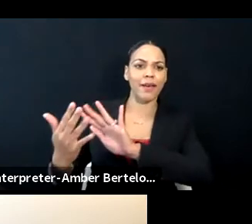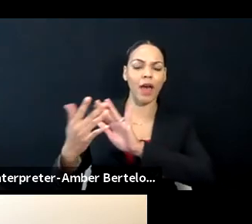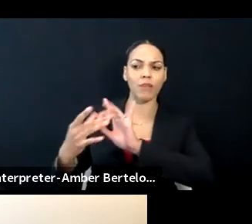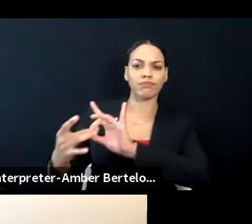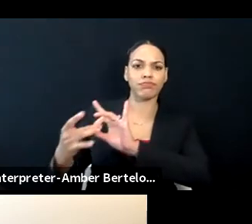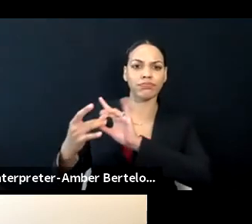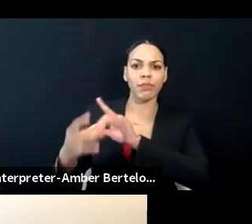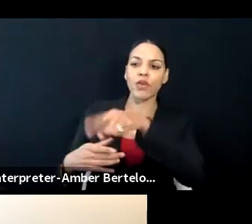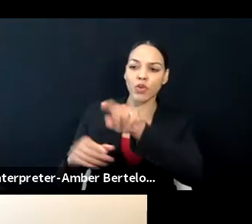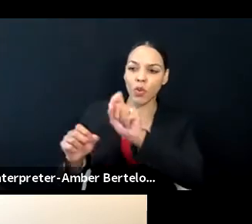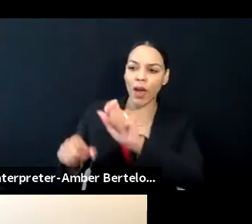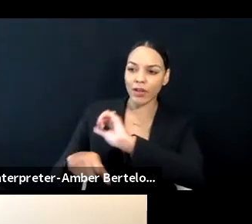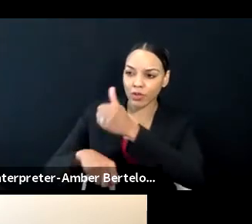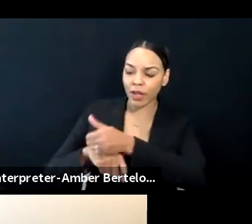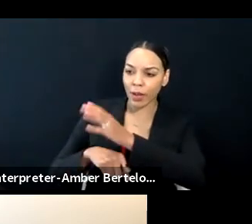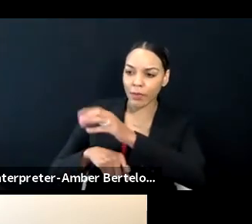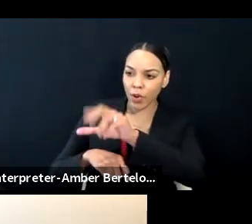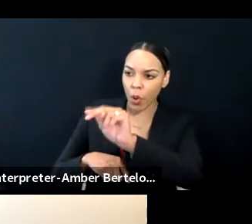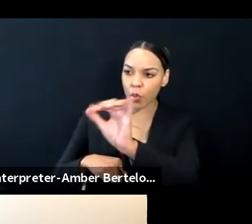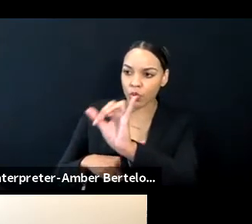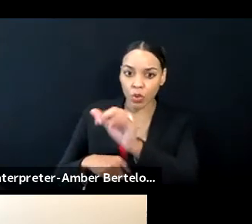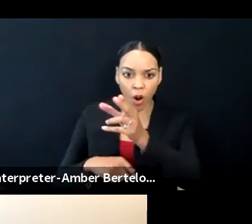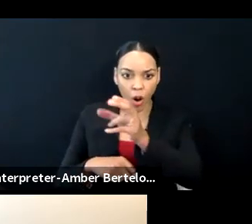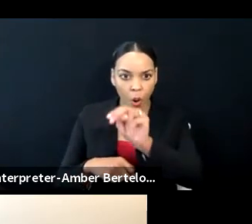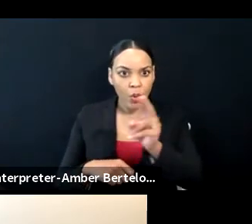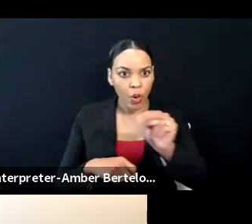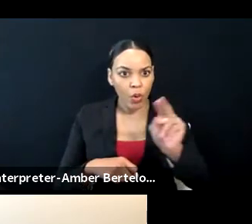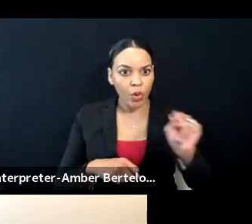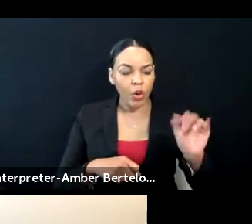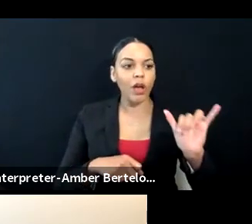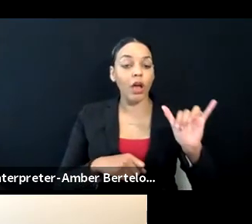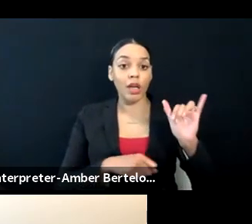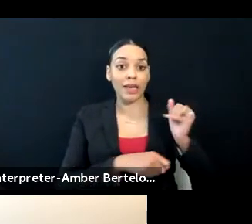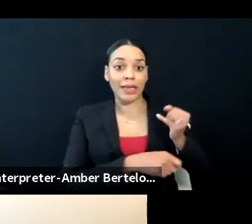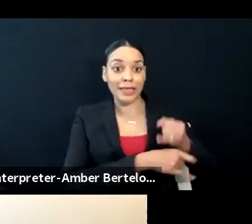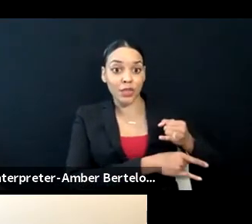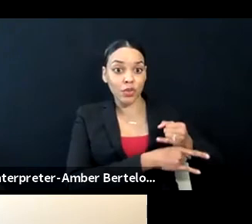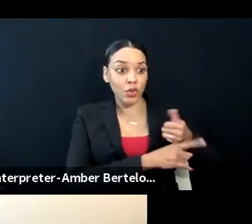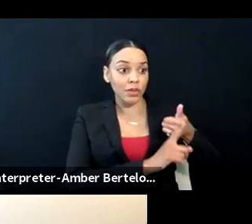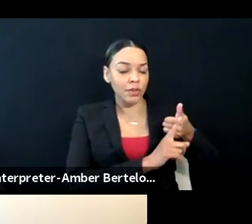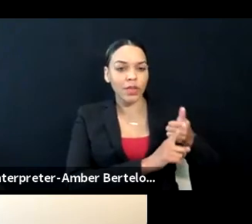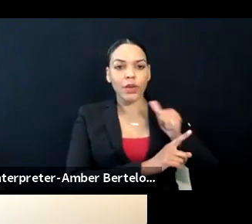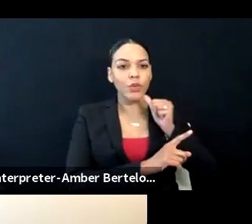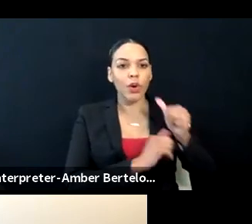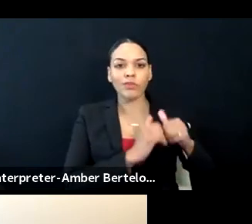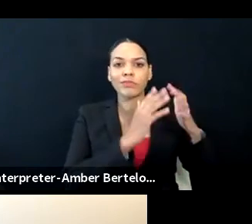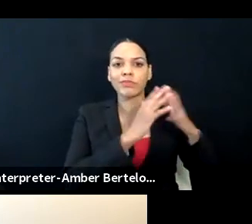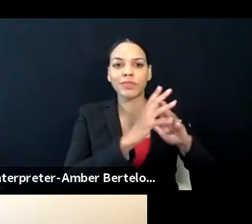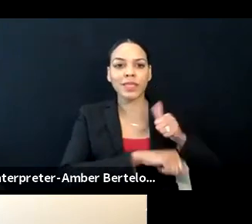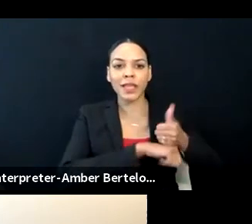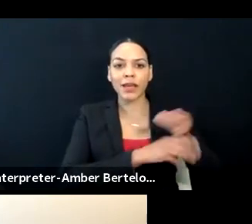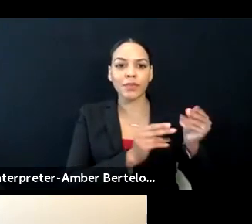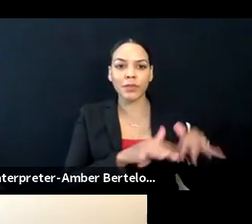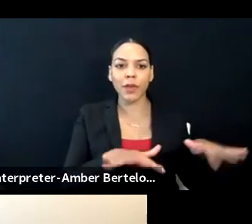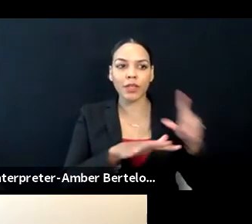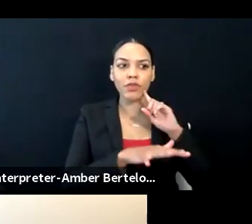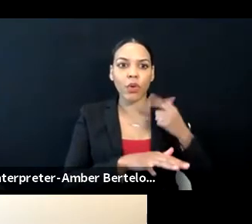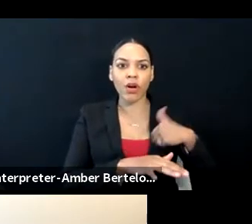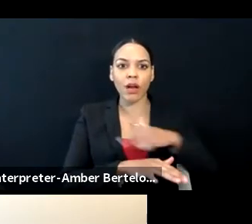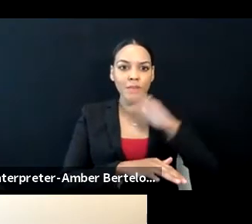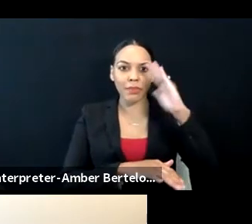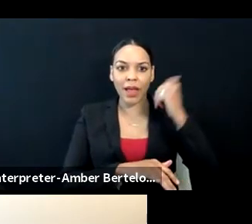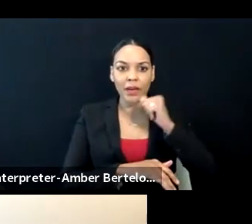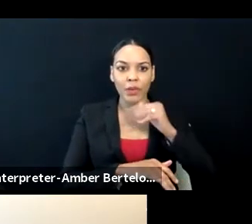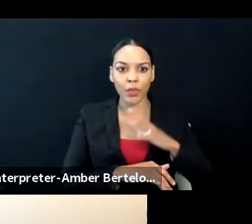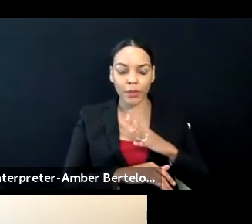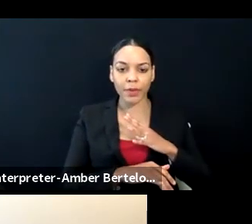own spaces, because the institutions don't always create spaces for us, right?